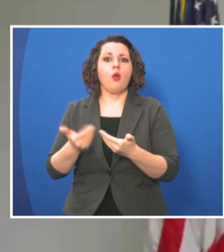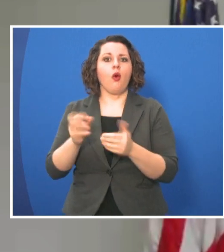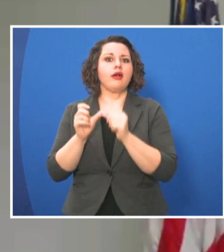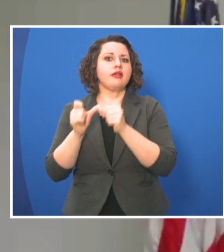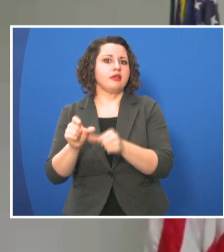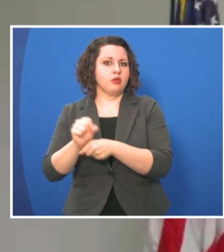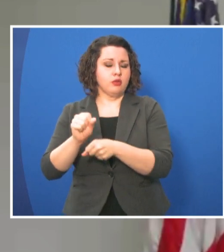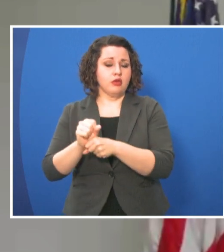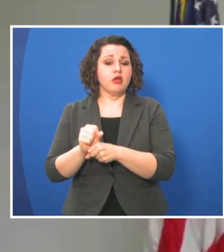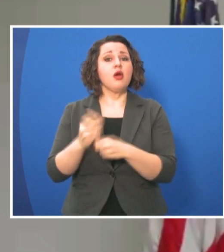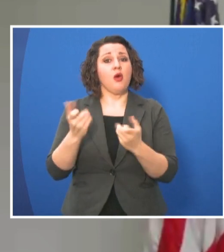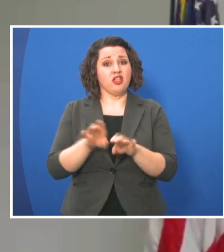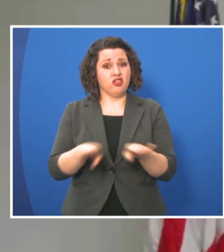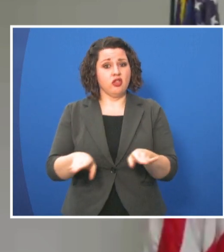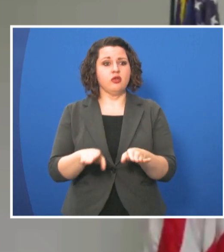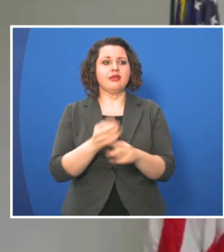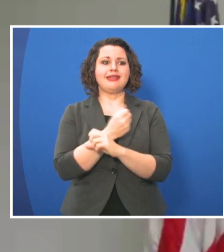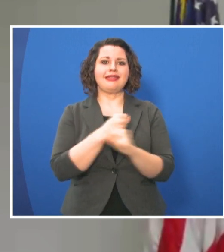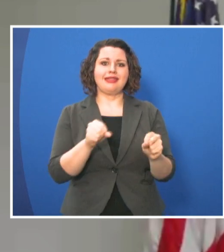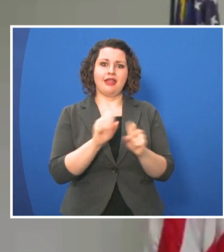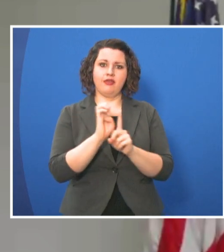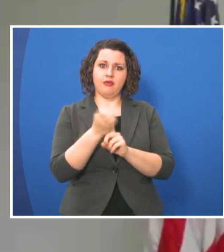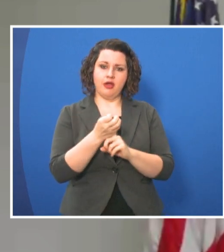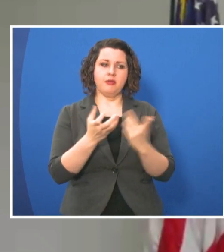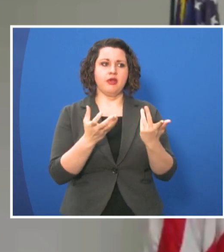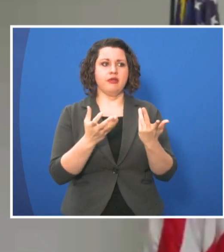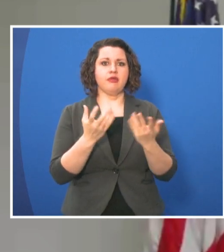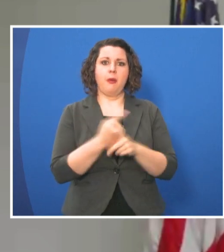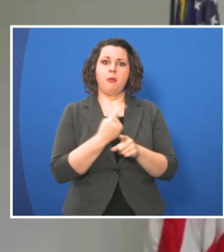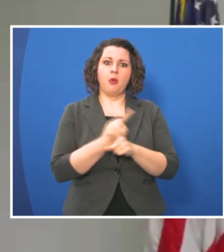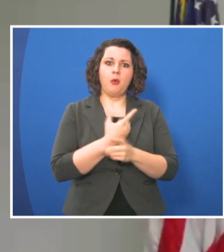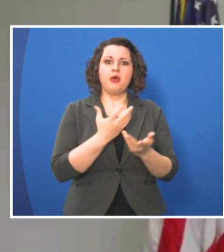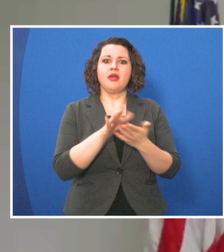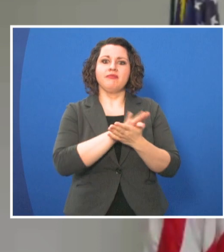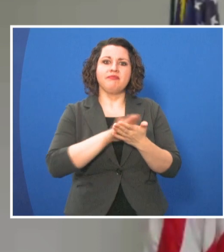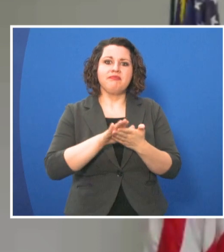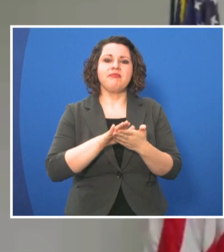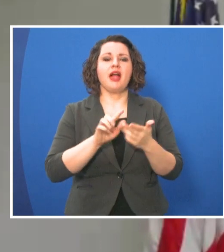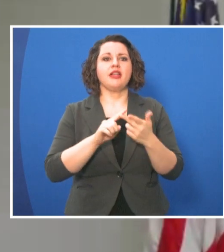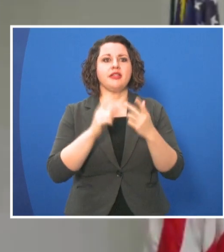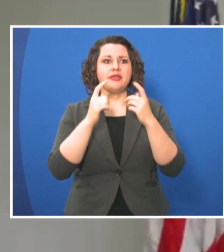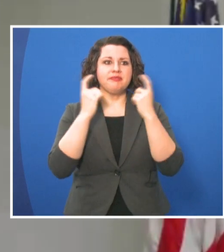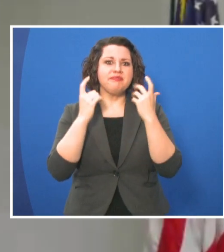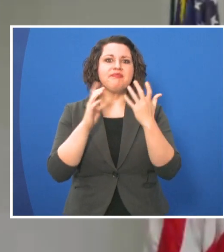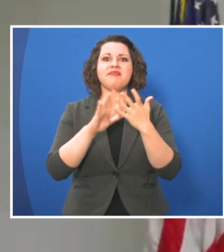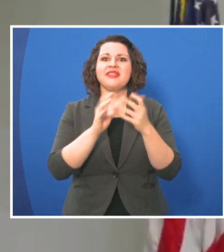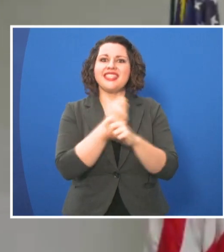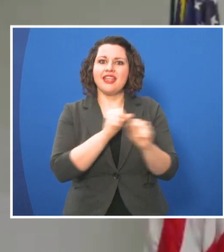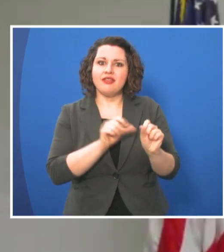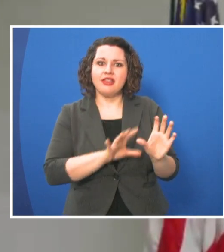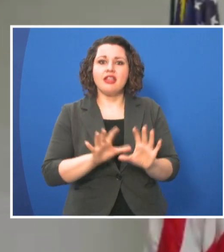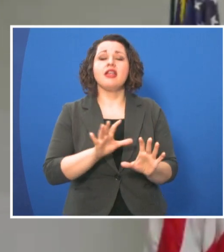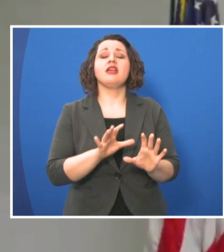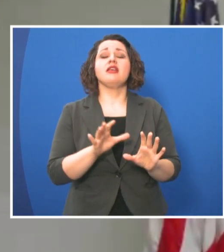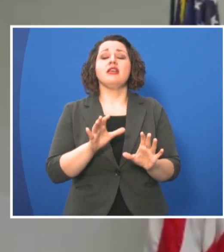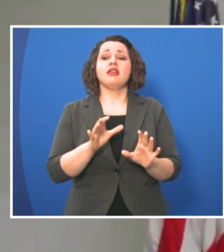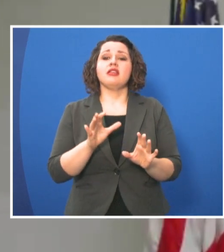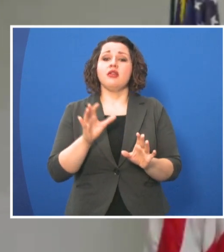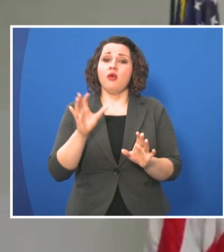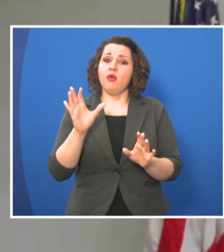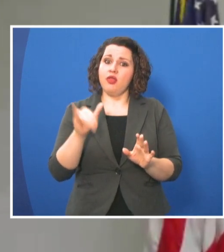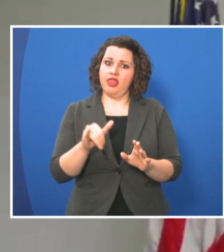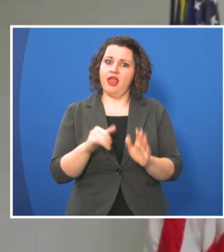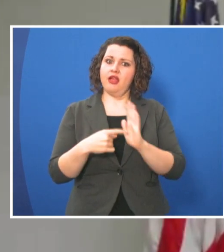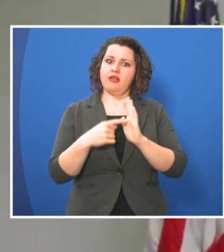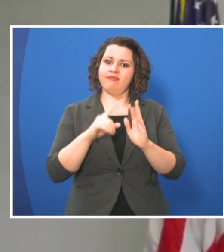safe environments with appropriate background checks, hygiene practices, and safety measures. And to that end, we've issued robust